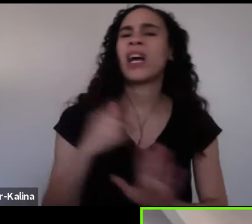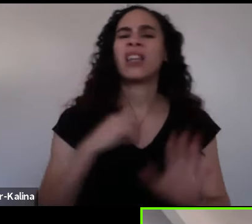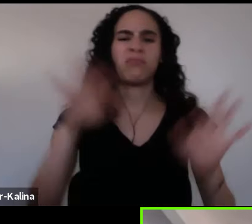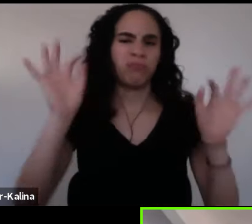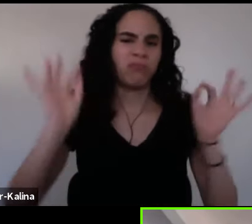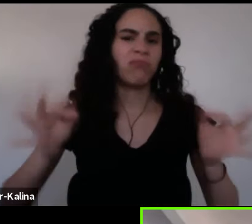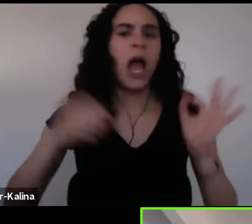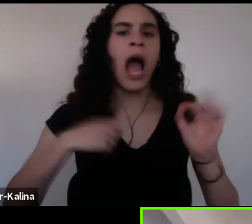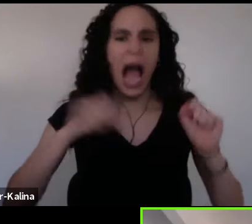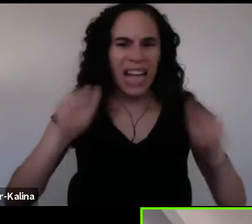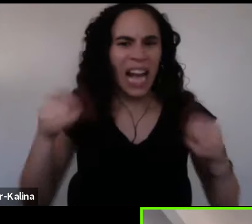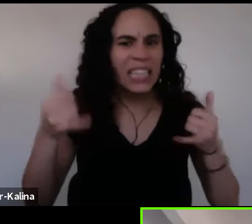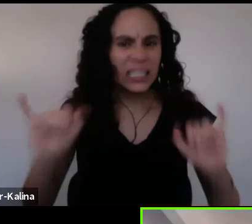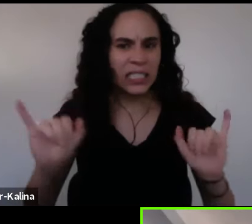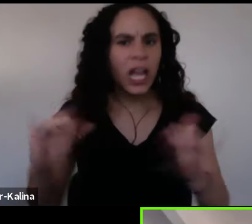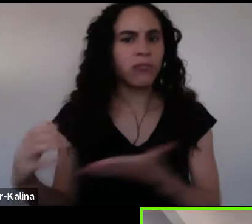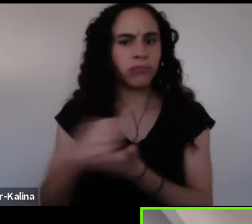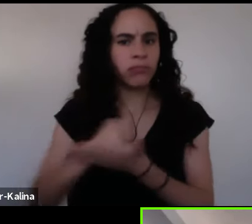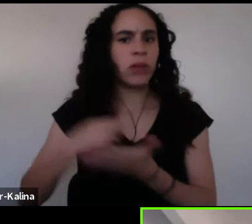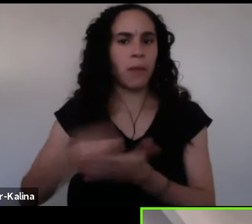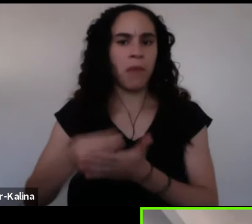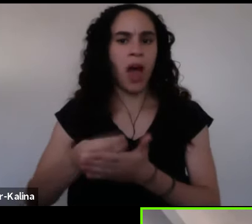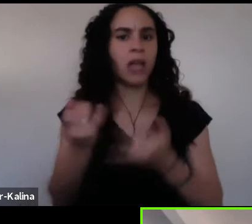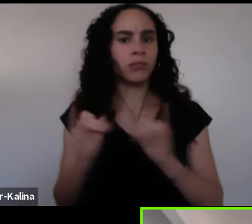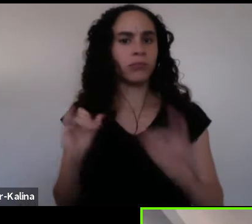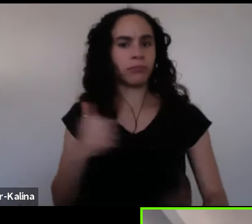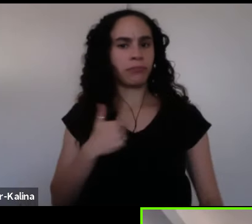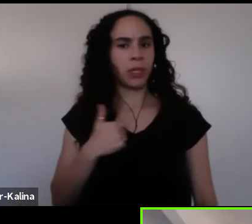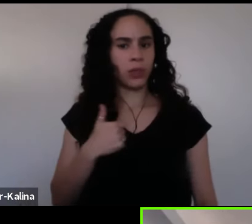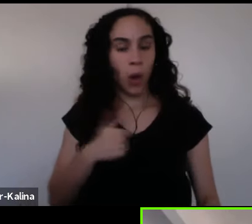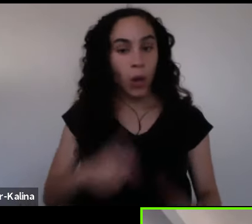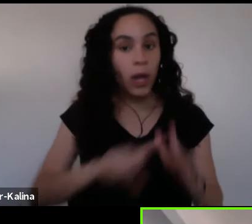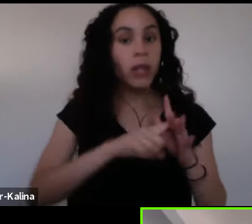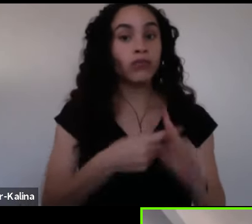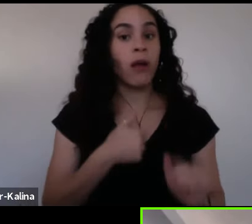still make money and just do this on my own. So I started my own agencies.